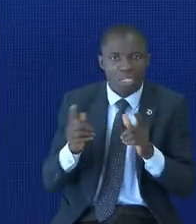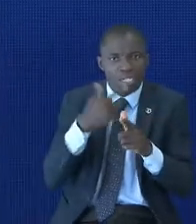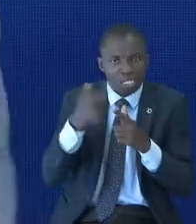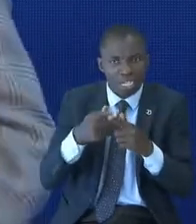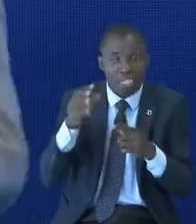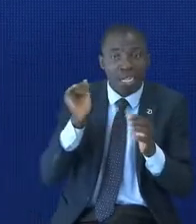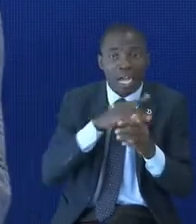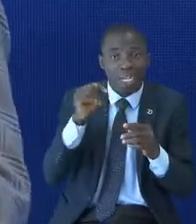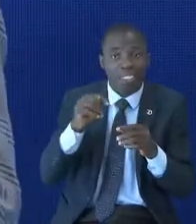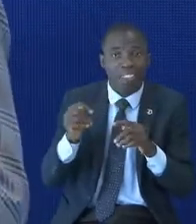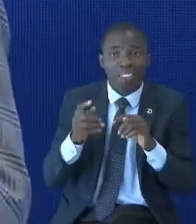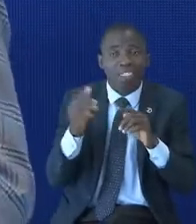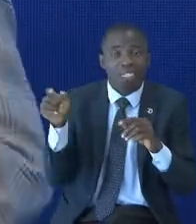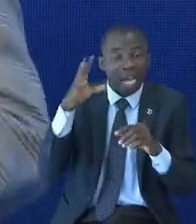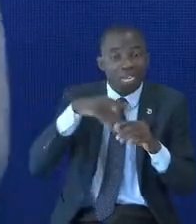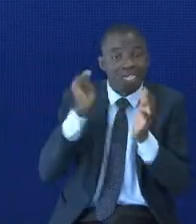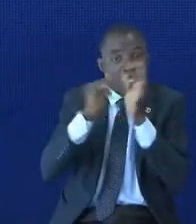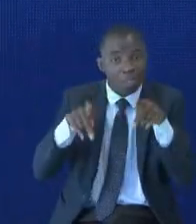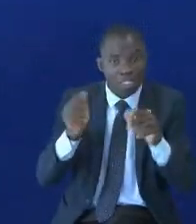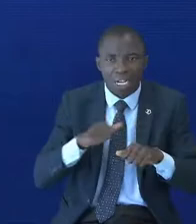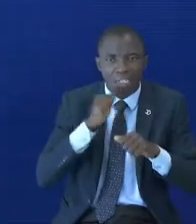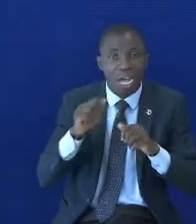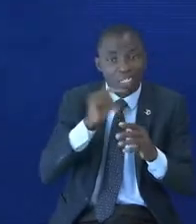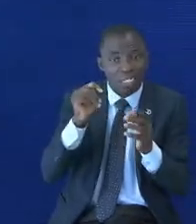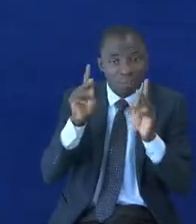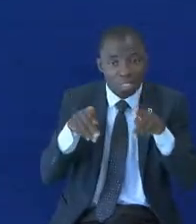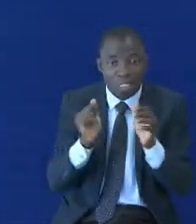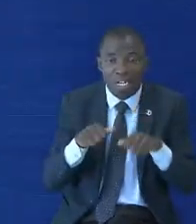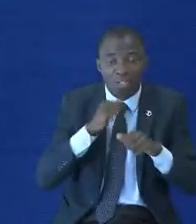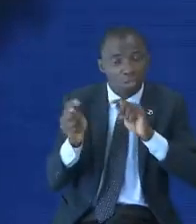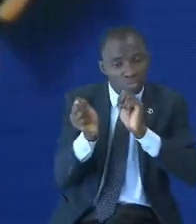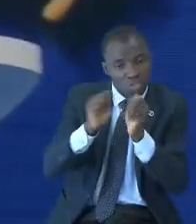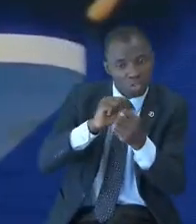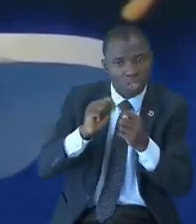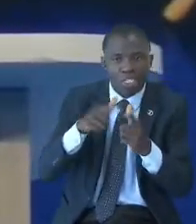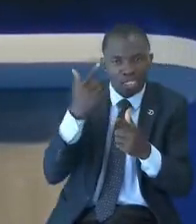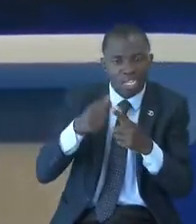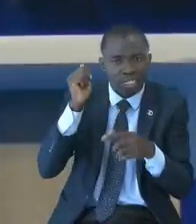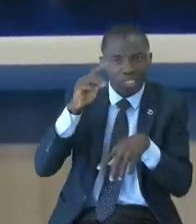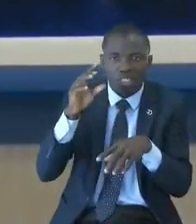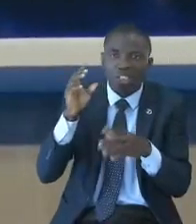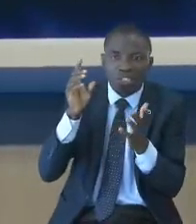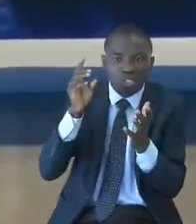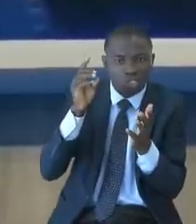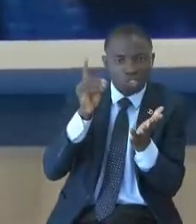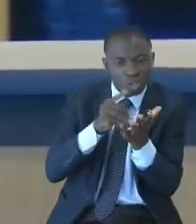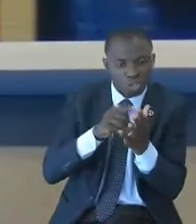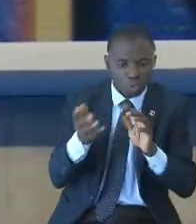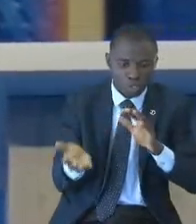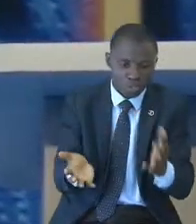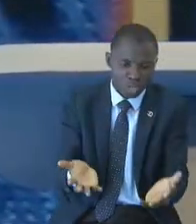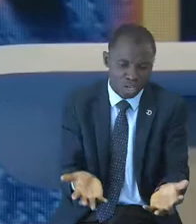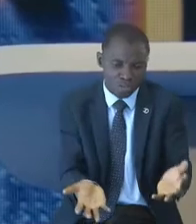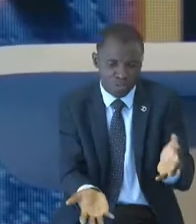right, and he cannot turn himself, and then the doctor, the nurse will turn him. God will turn you.